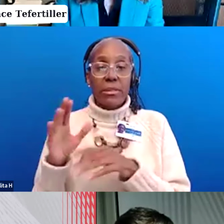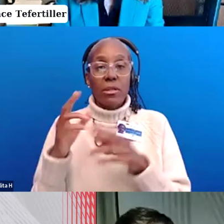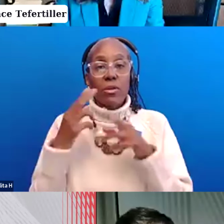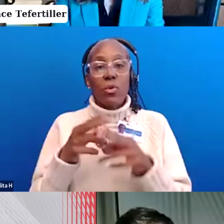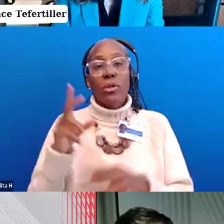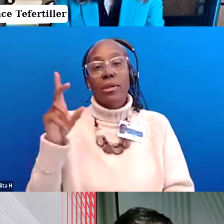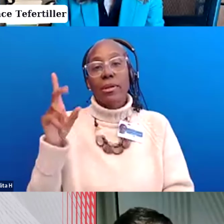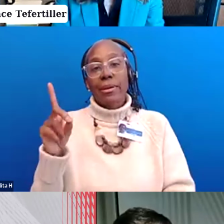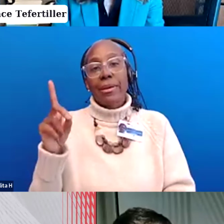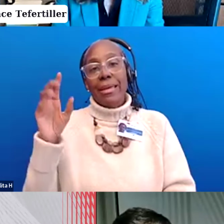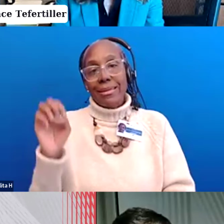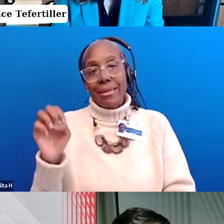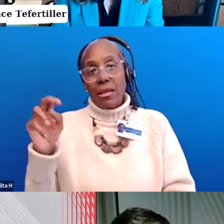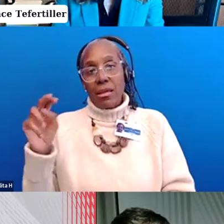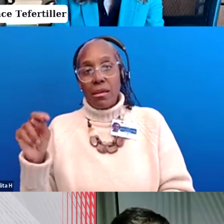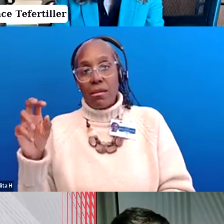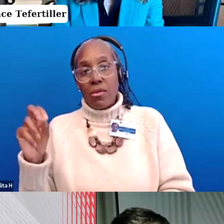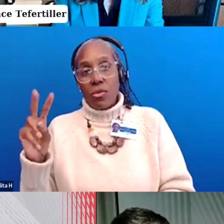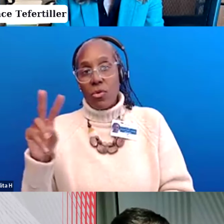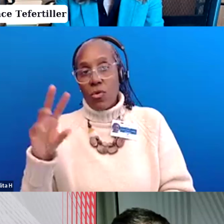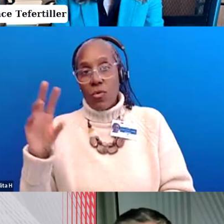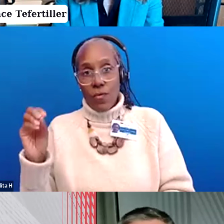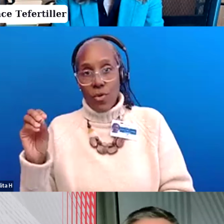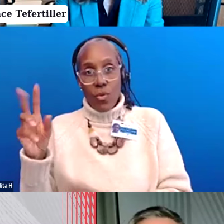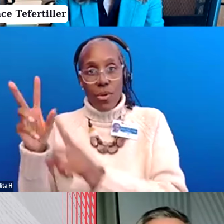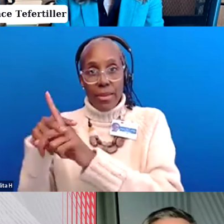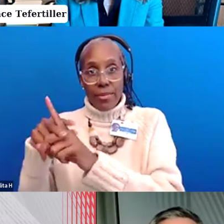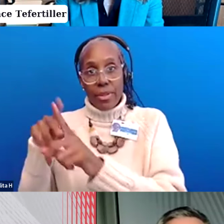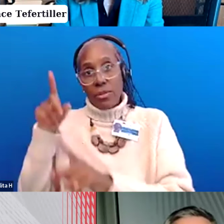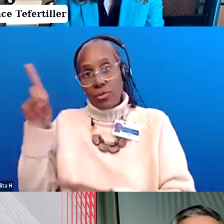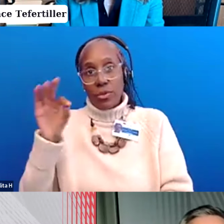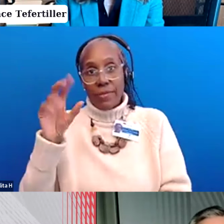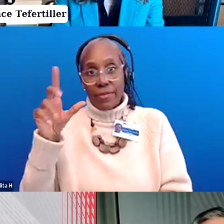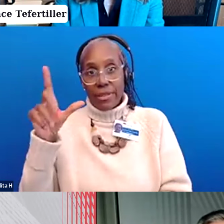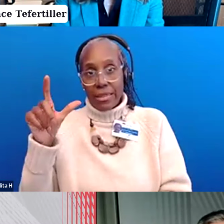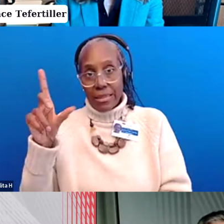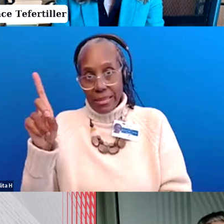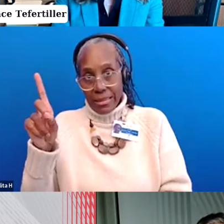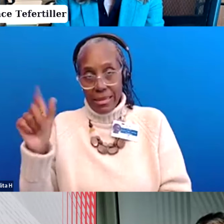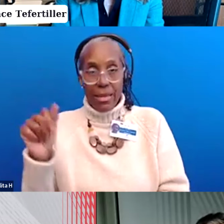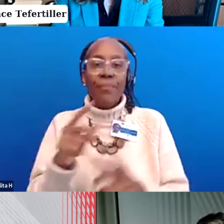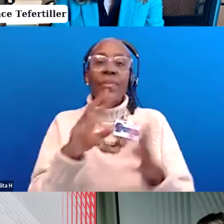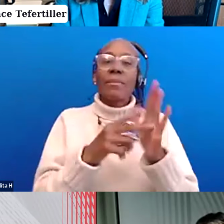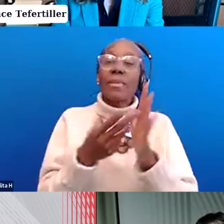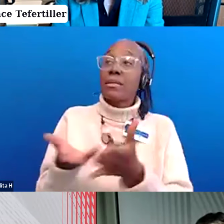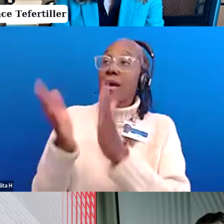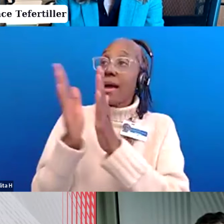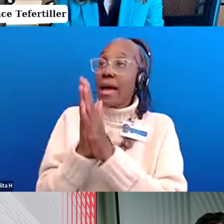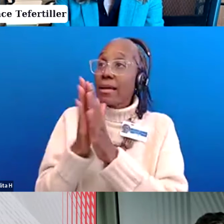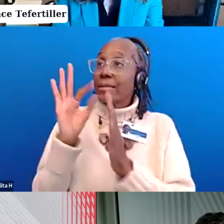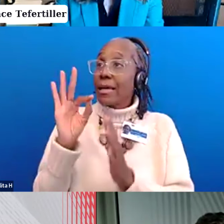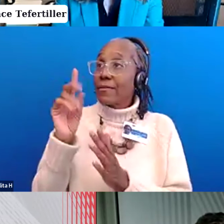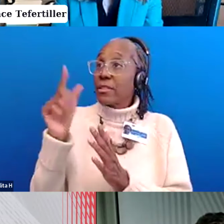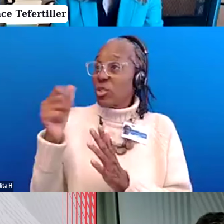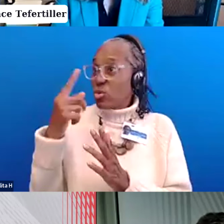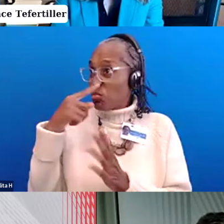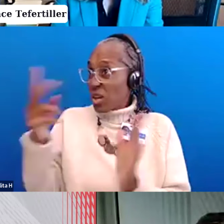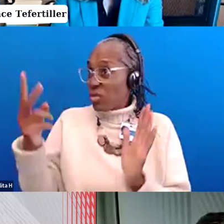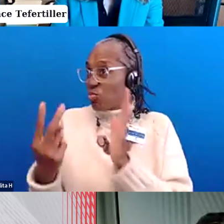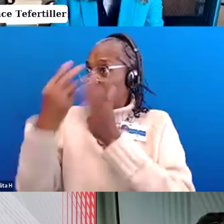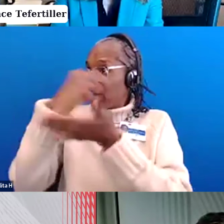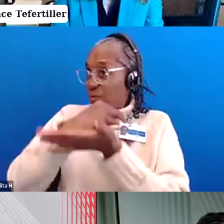novo application to the FDA. And the de novo application is a request for the FDA to review a device